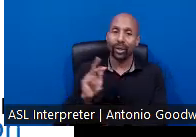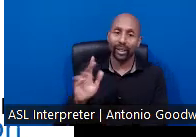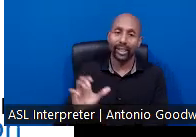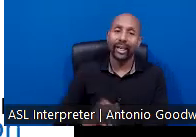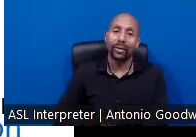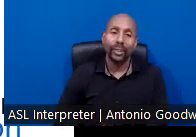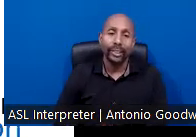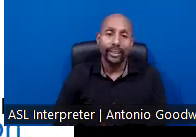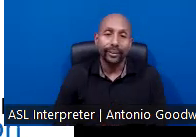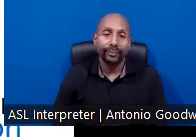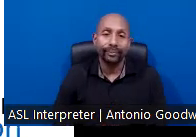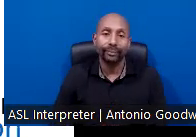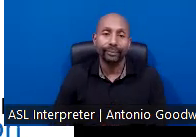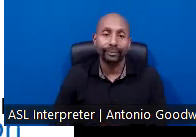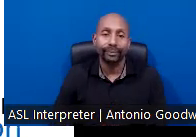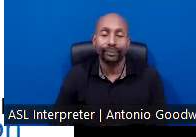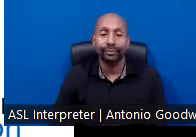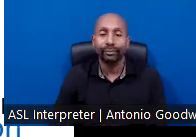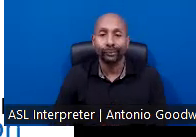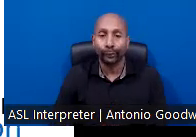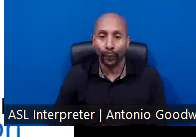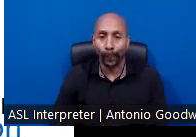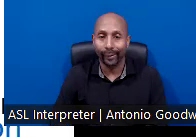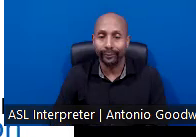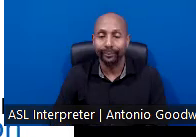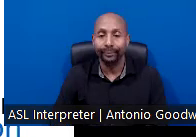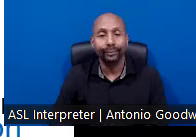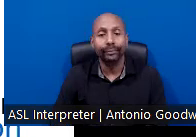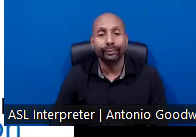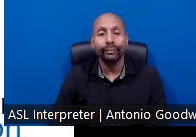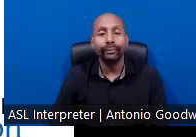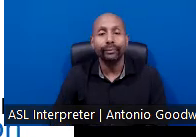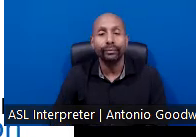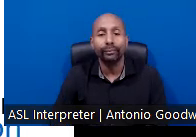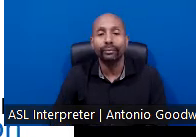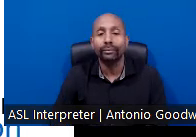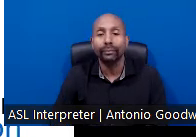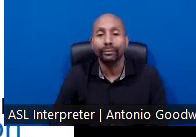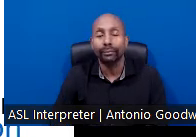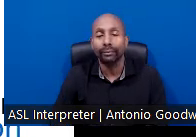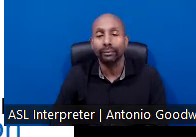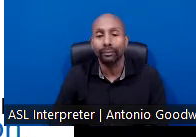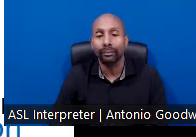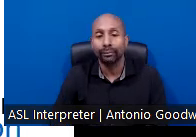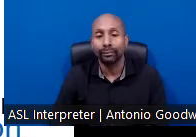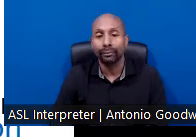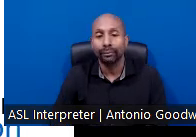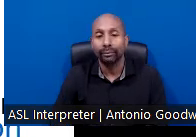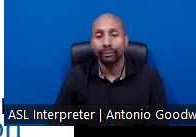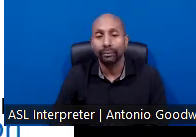And then I do want to touch upon food insecurities in King County as well. So it remains